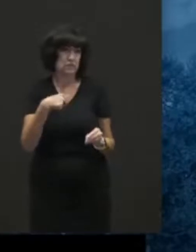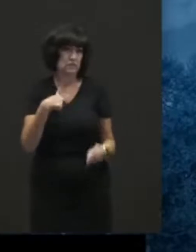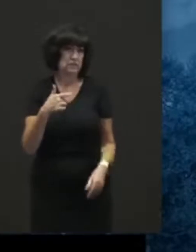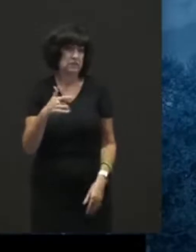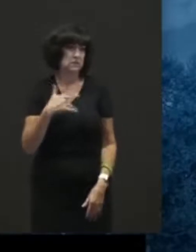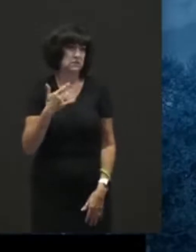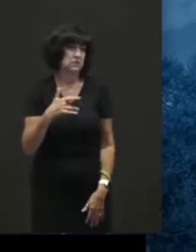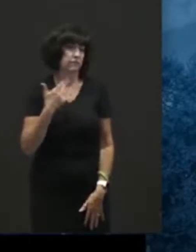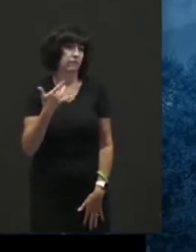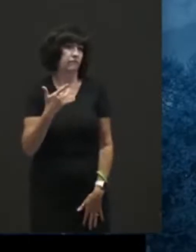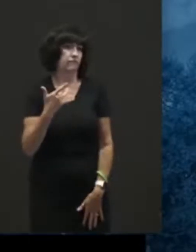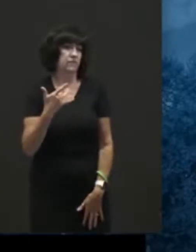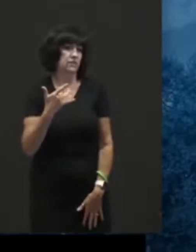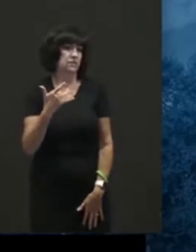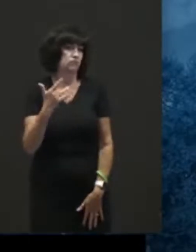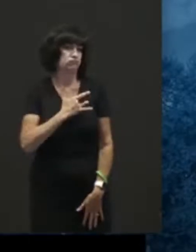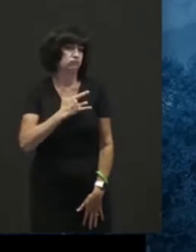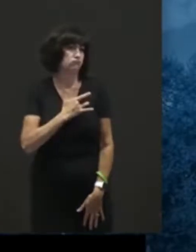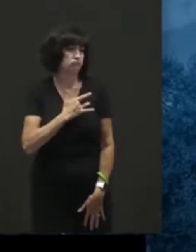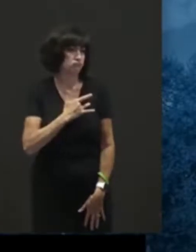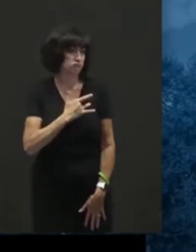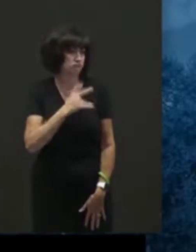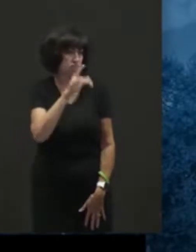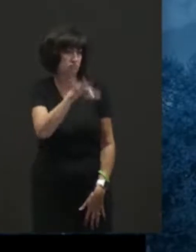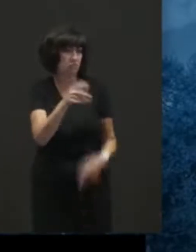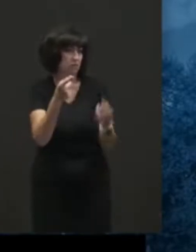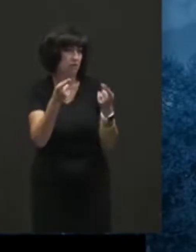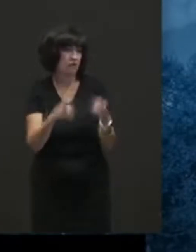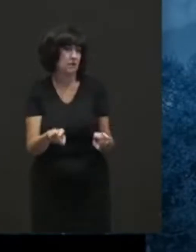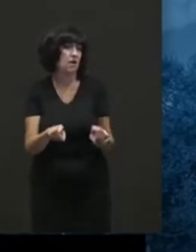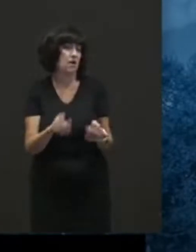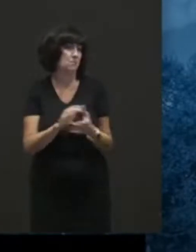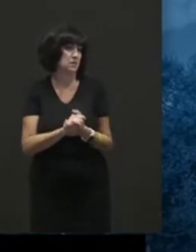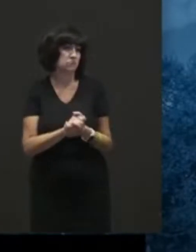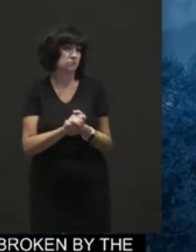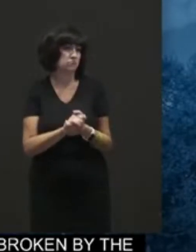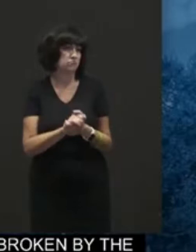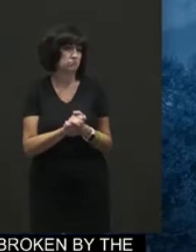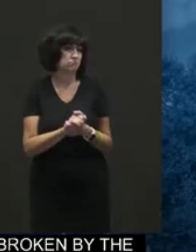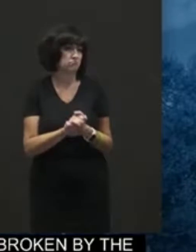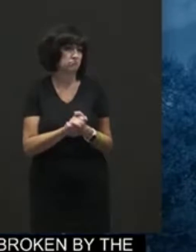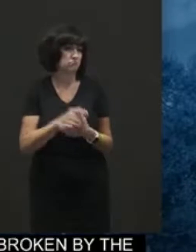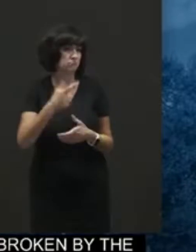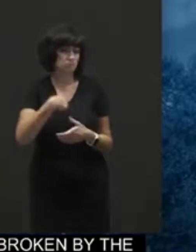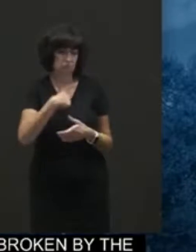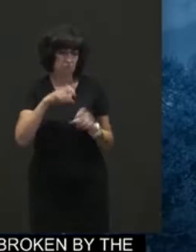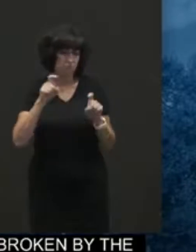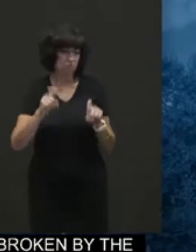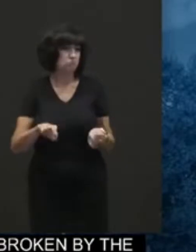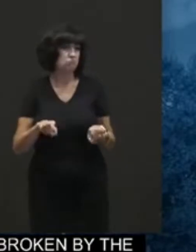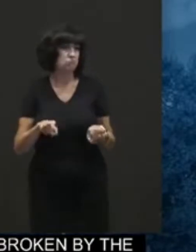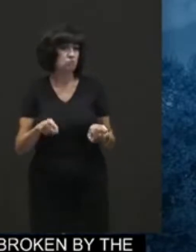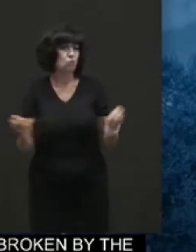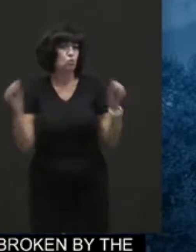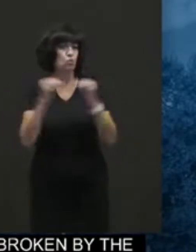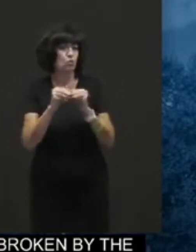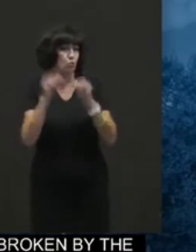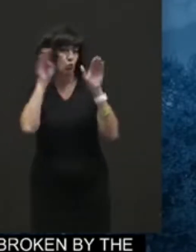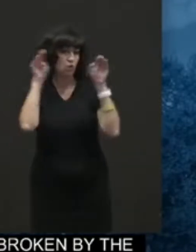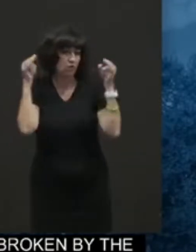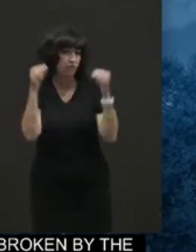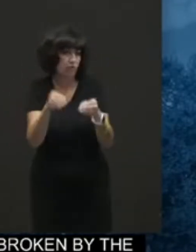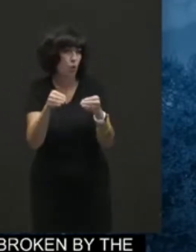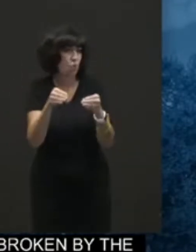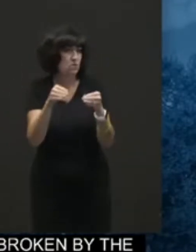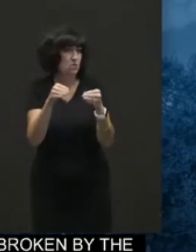the thought of it, and obviously we're just going to have to redouble our efforts. And with you